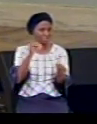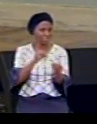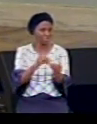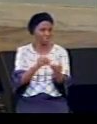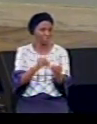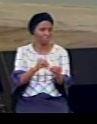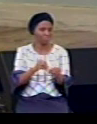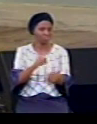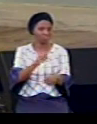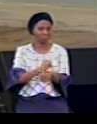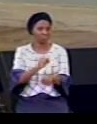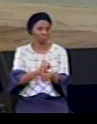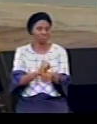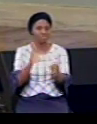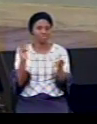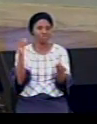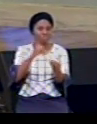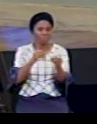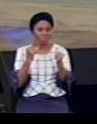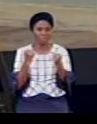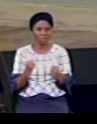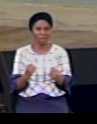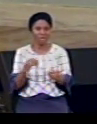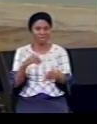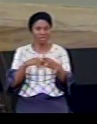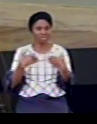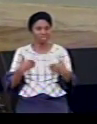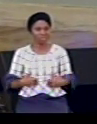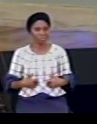active. Activity zero.